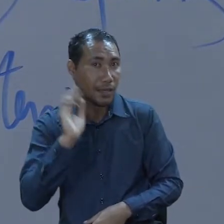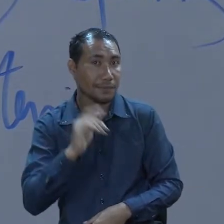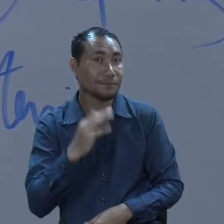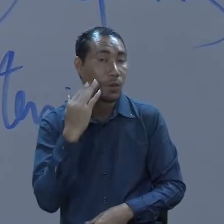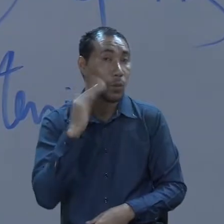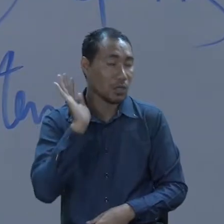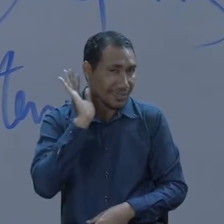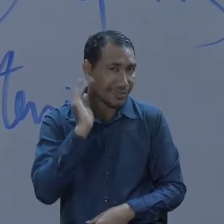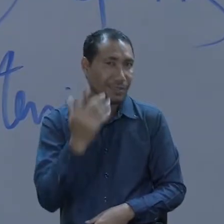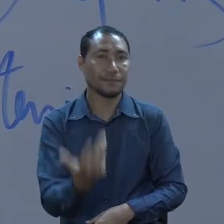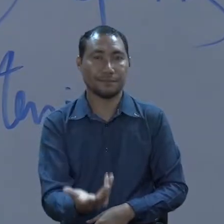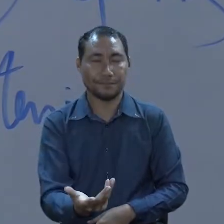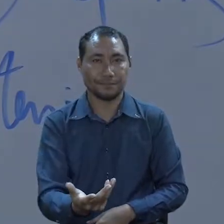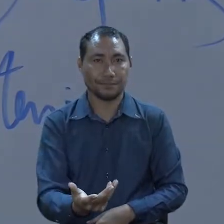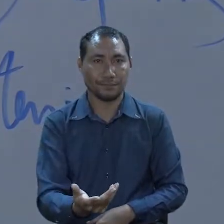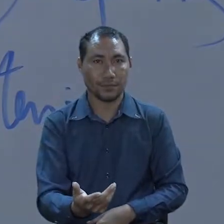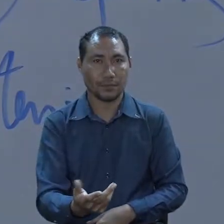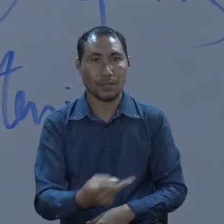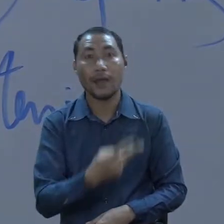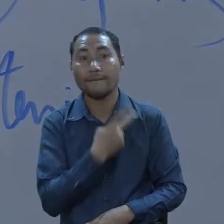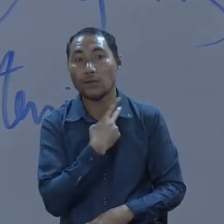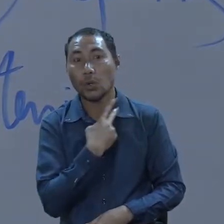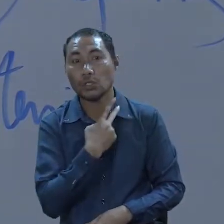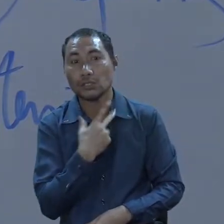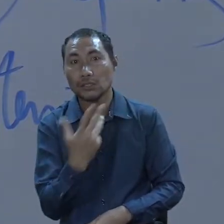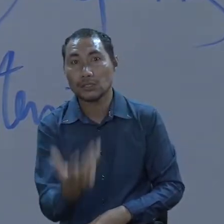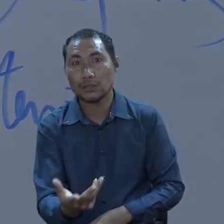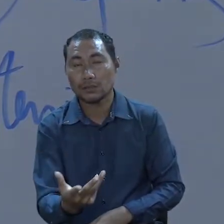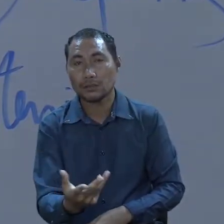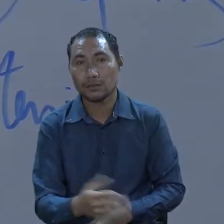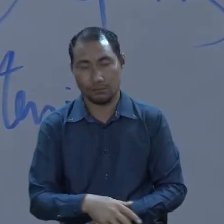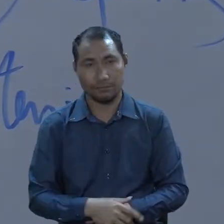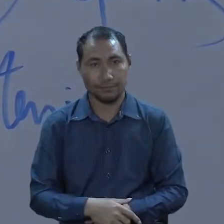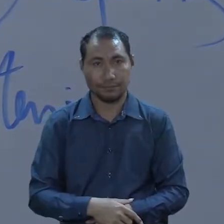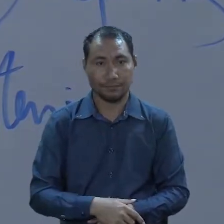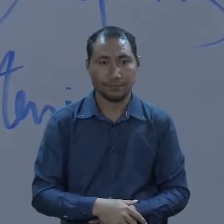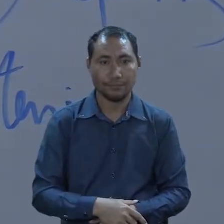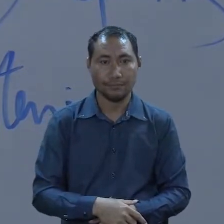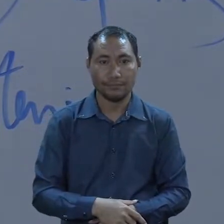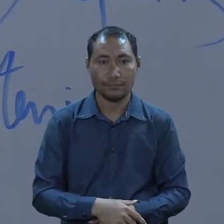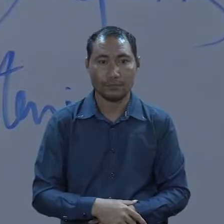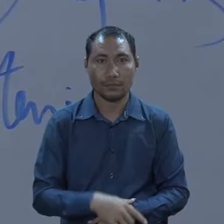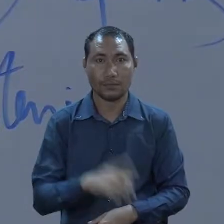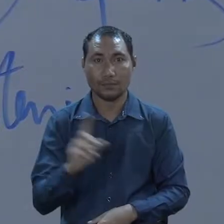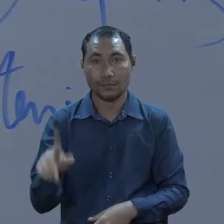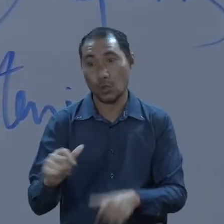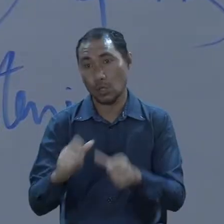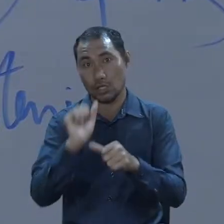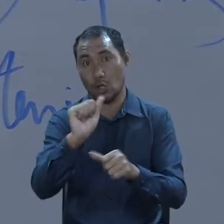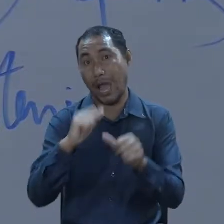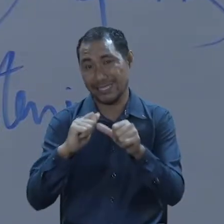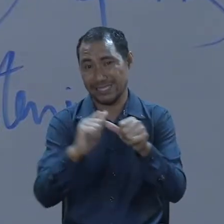hear as you are listening as well. Noise, this could be a barrier.